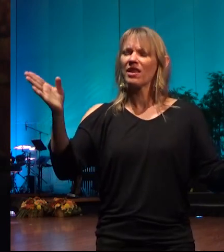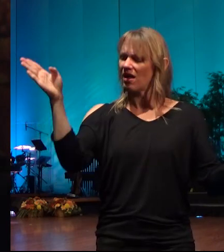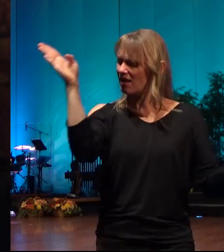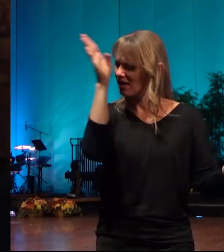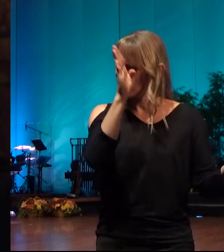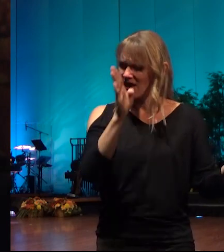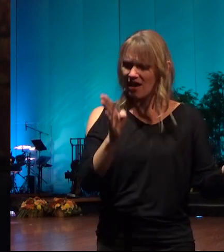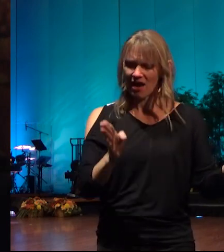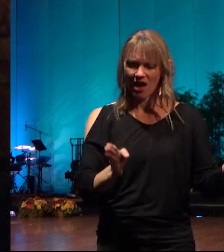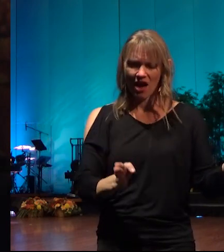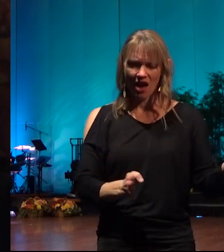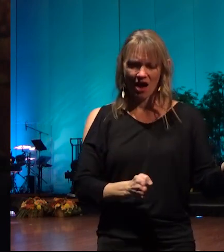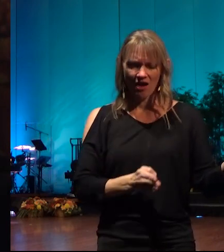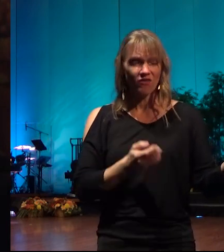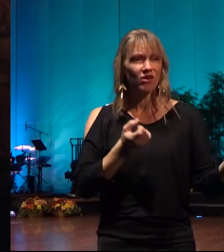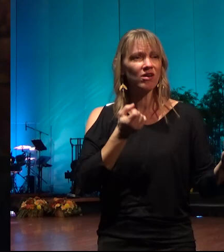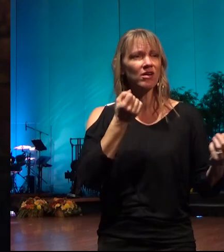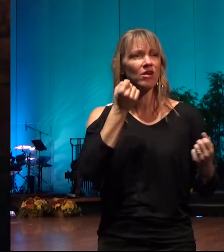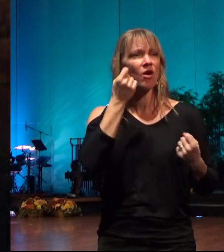it's in